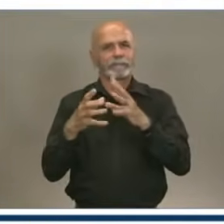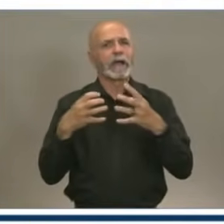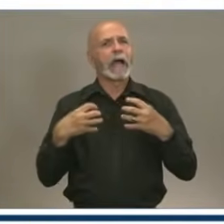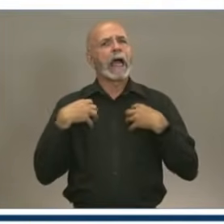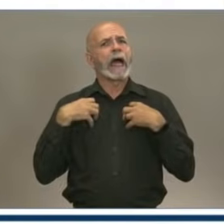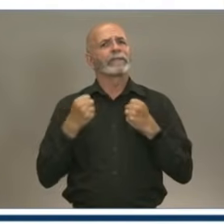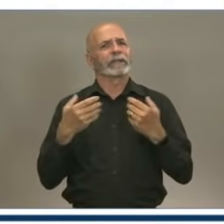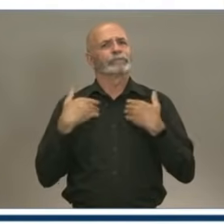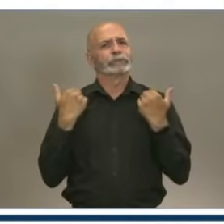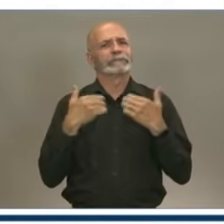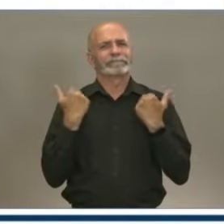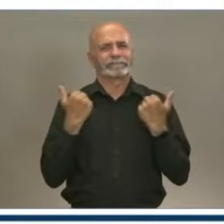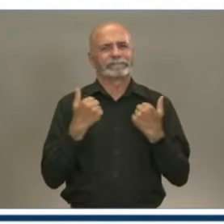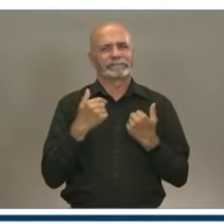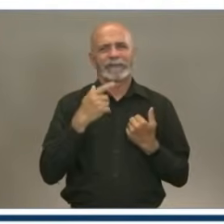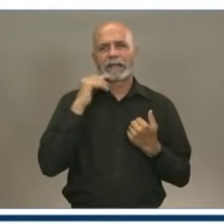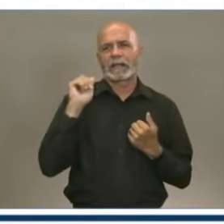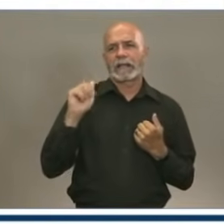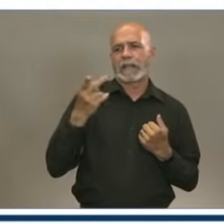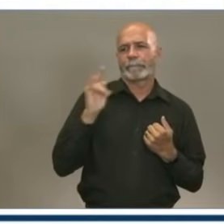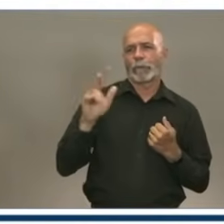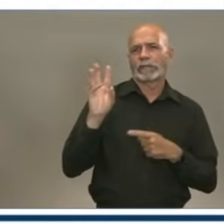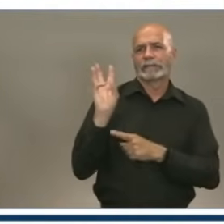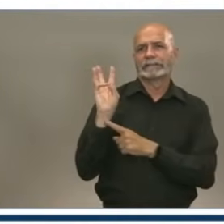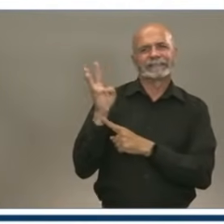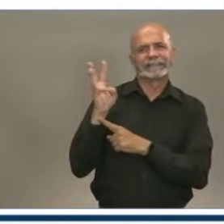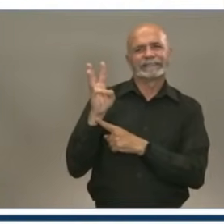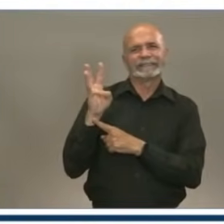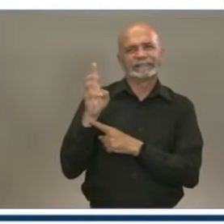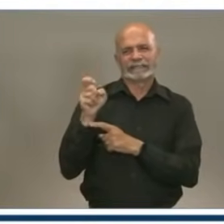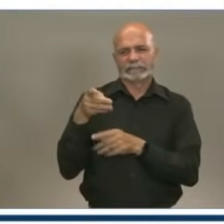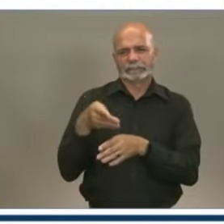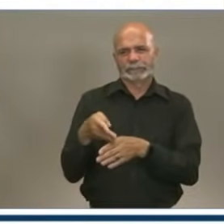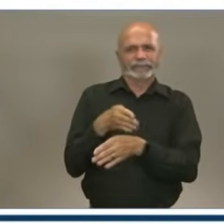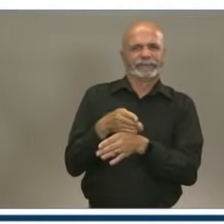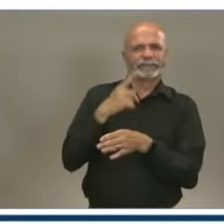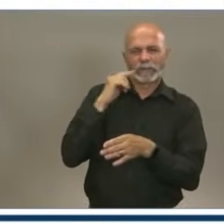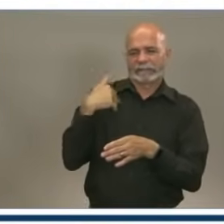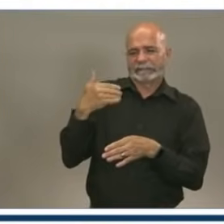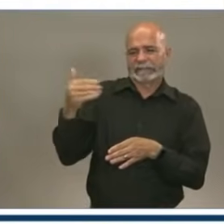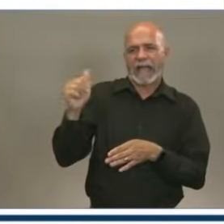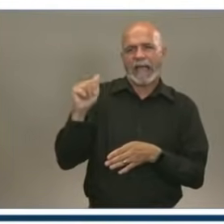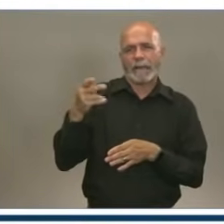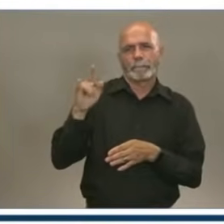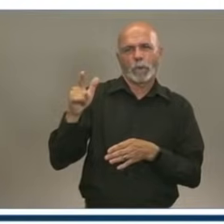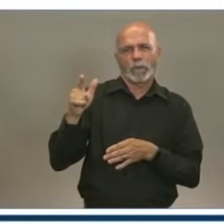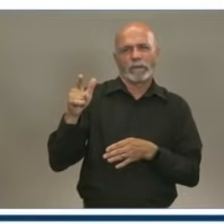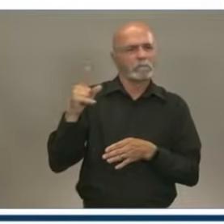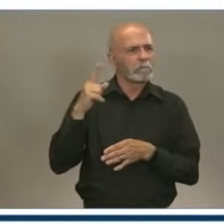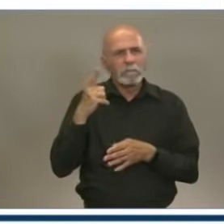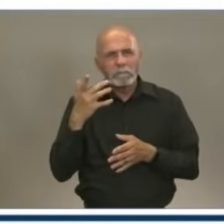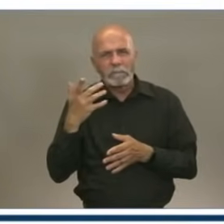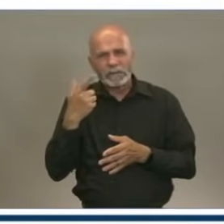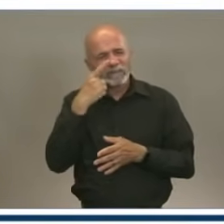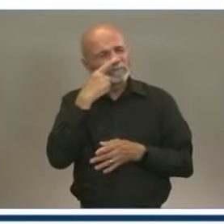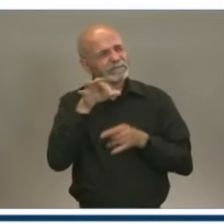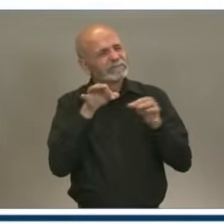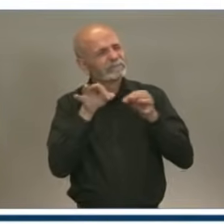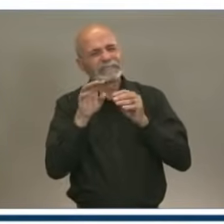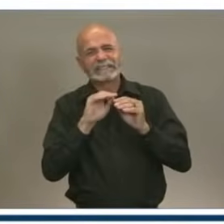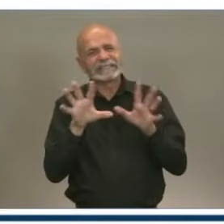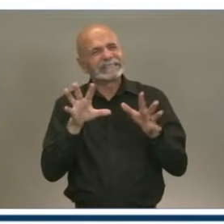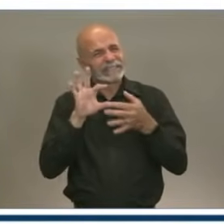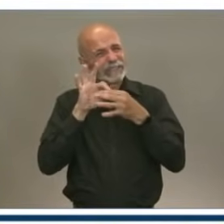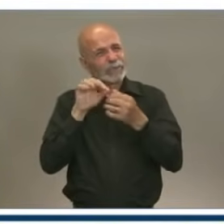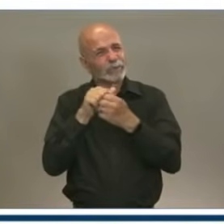could expect improvement on that front in around a month or two. Obviously not seeing that improvement. I'm wondering if you can explain if it's related to the third wave